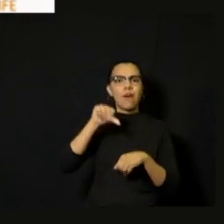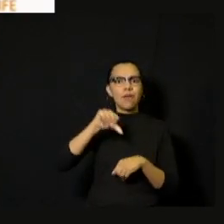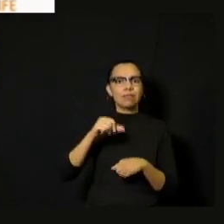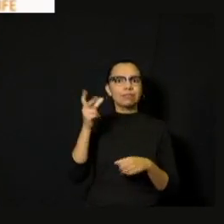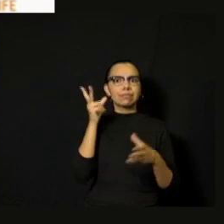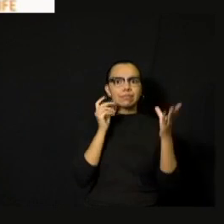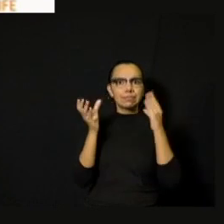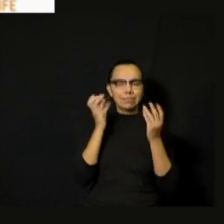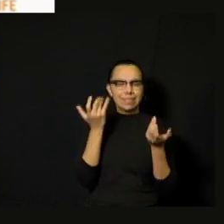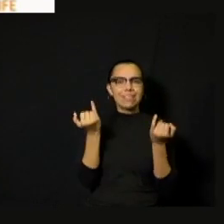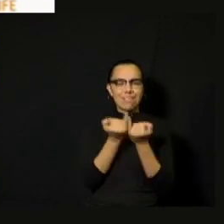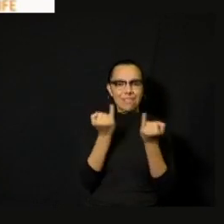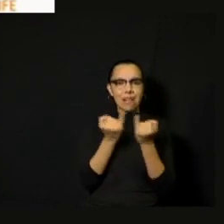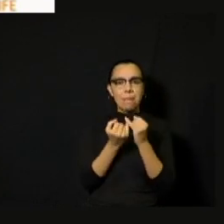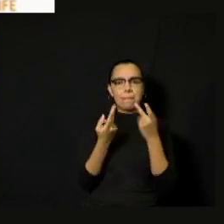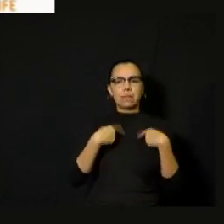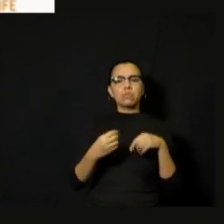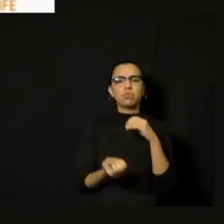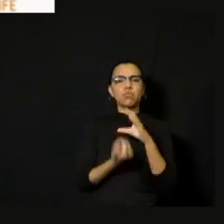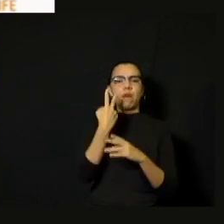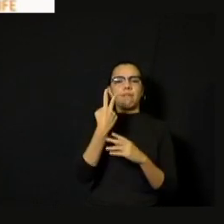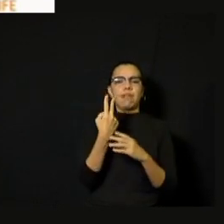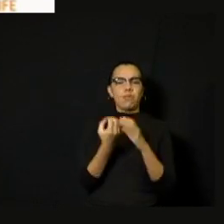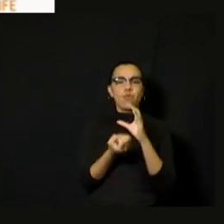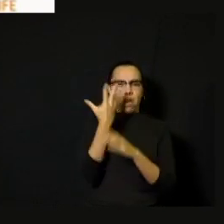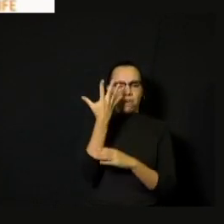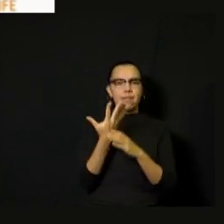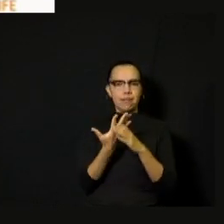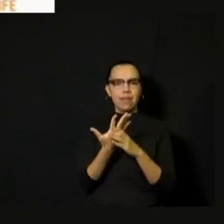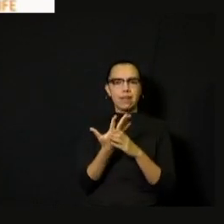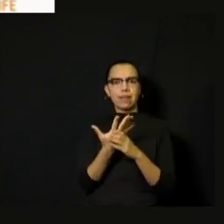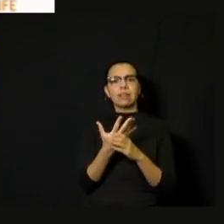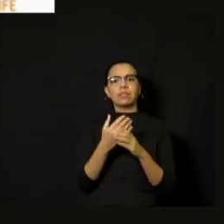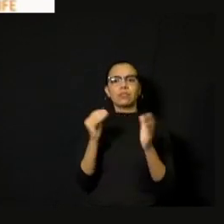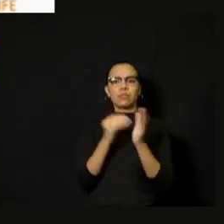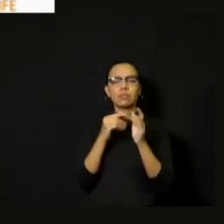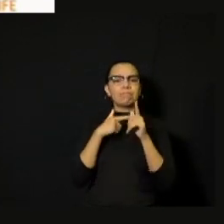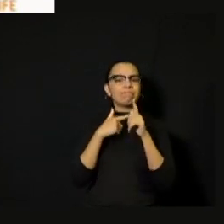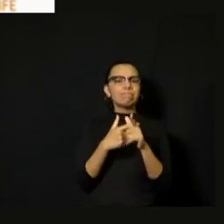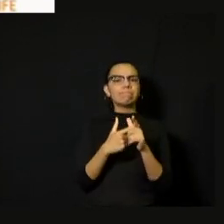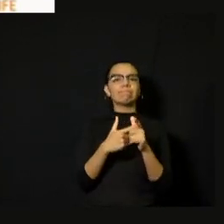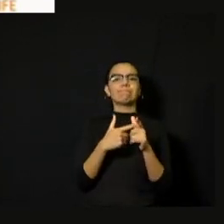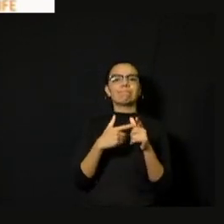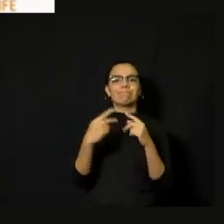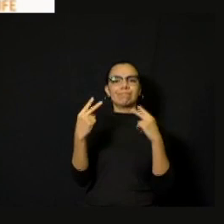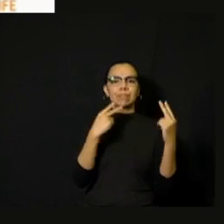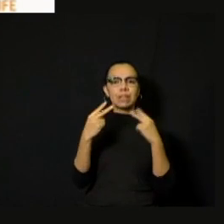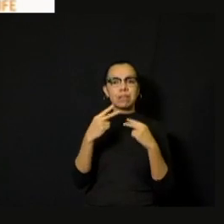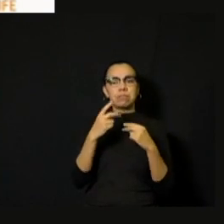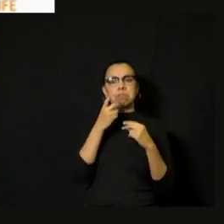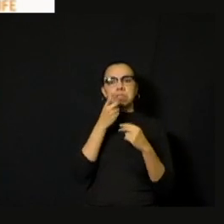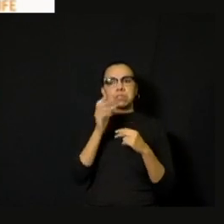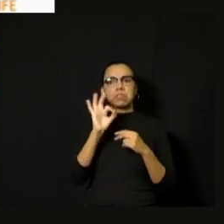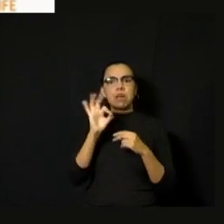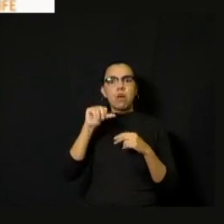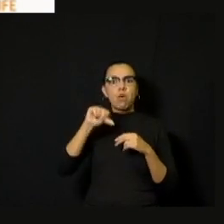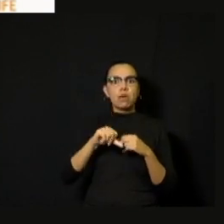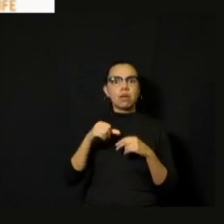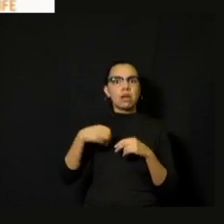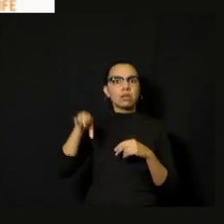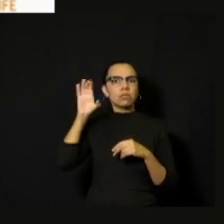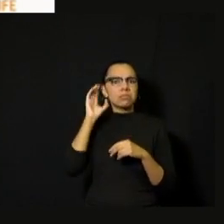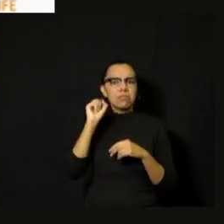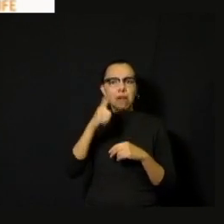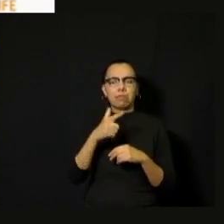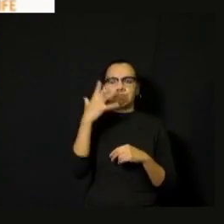very valuable. And the new people, they're probably not part of this, but they're listening to it. But they were told today